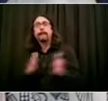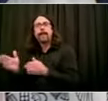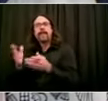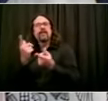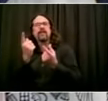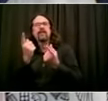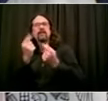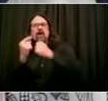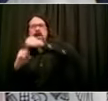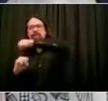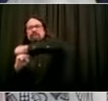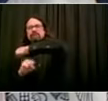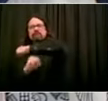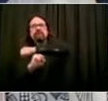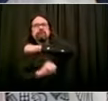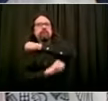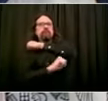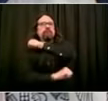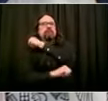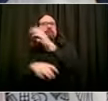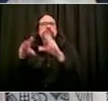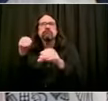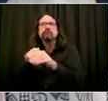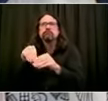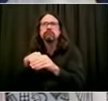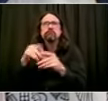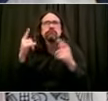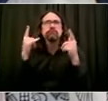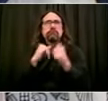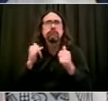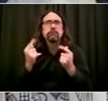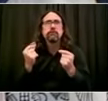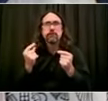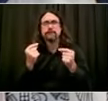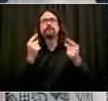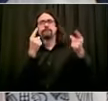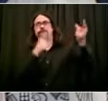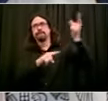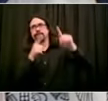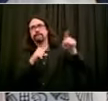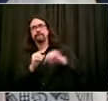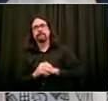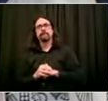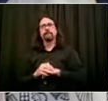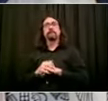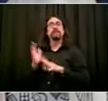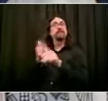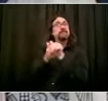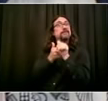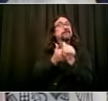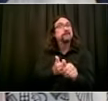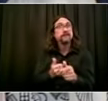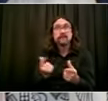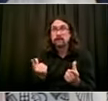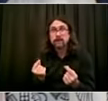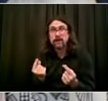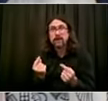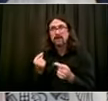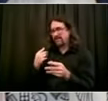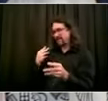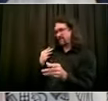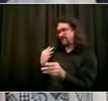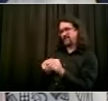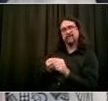pinpoint manner. Now, the state has agreed on the need to close public and non-public